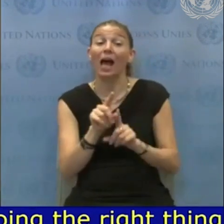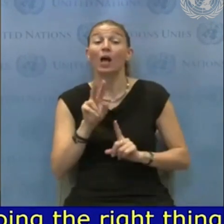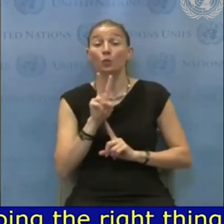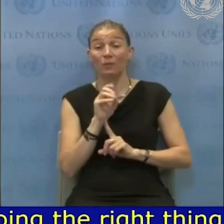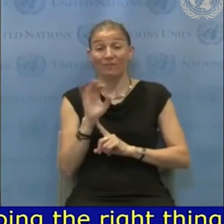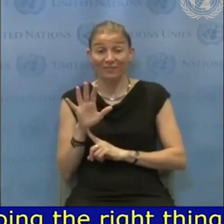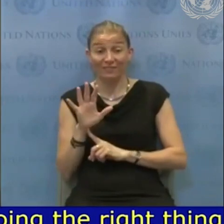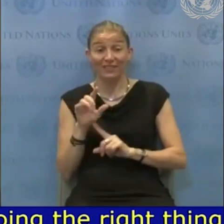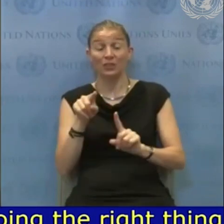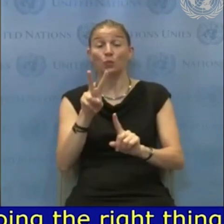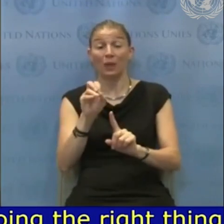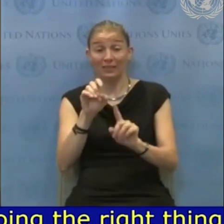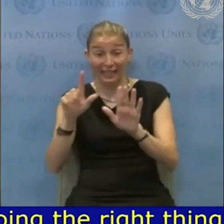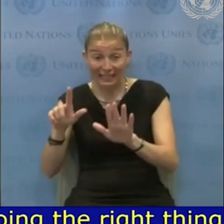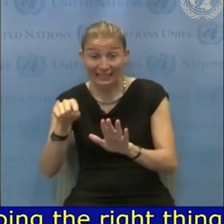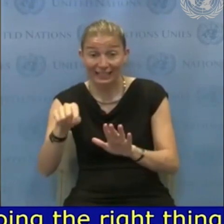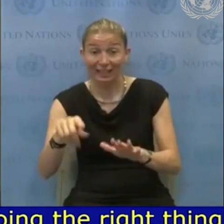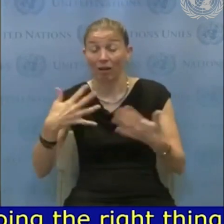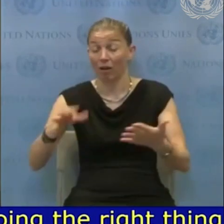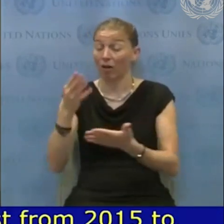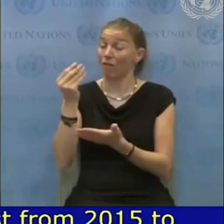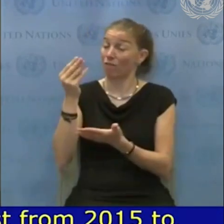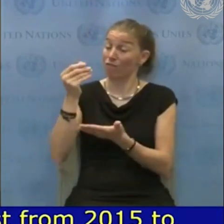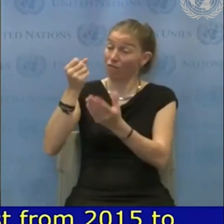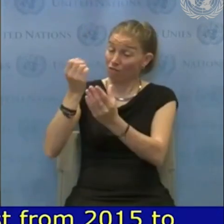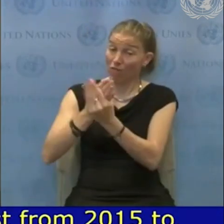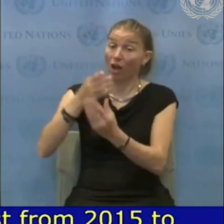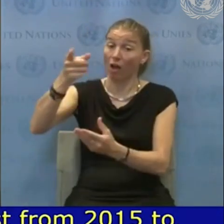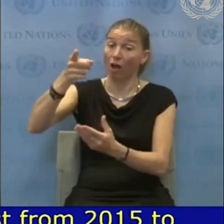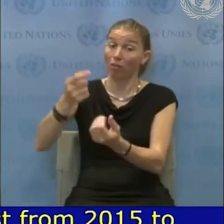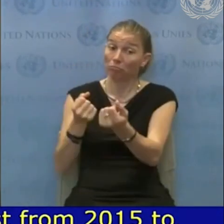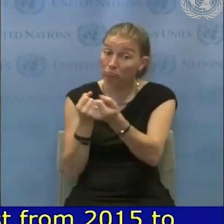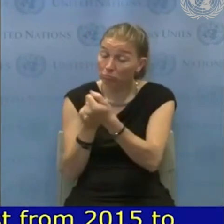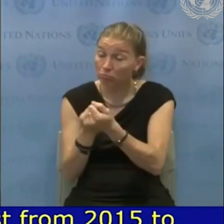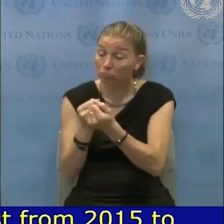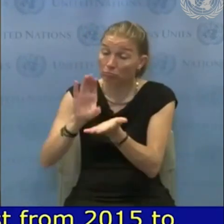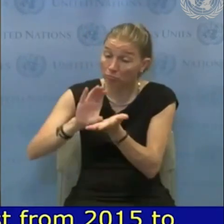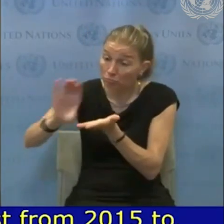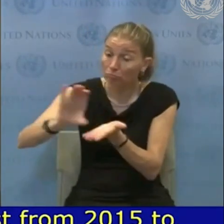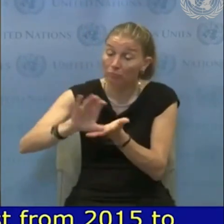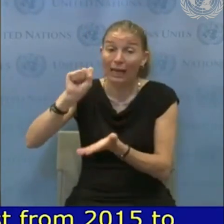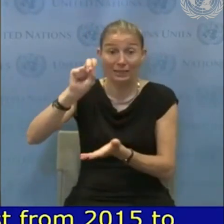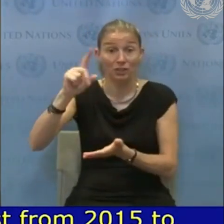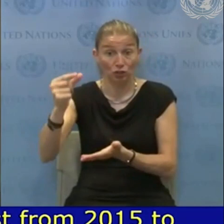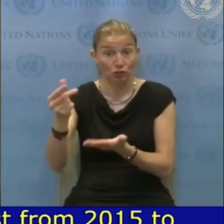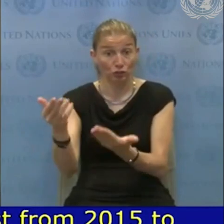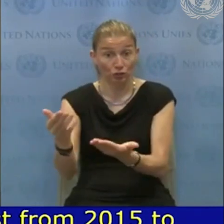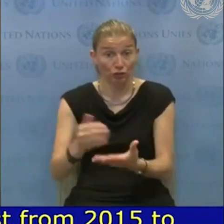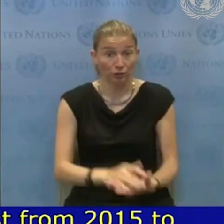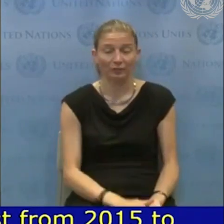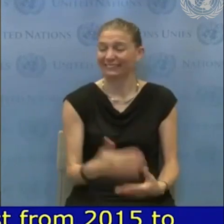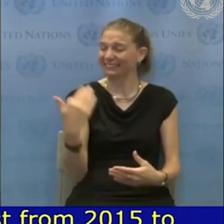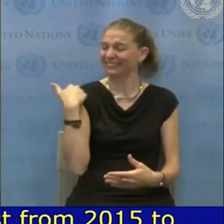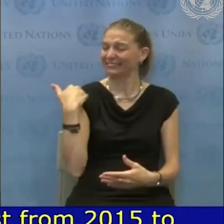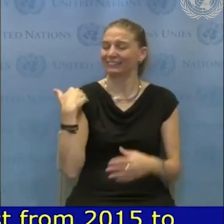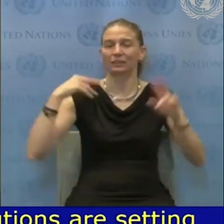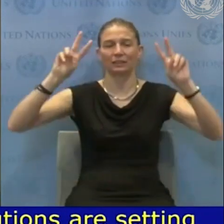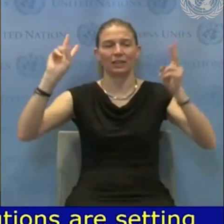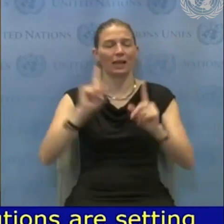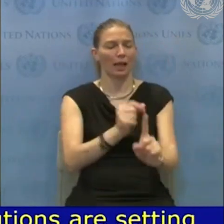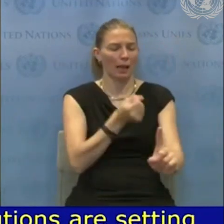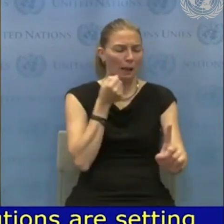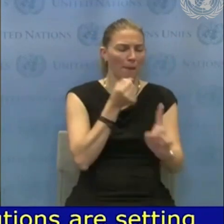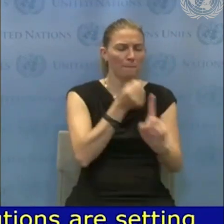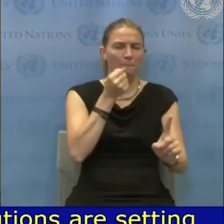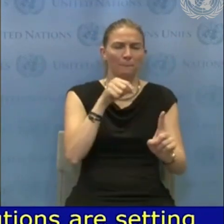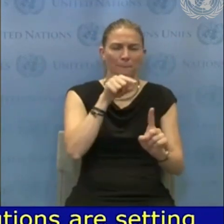The UK has been a global leader in terms of impact investing policy. The newly announced Impact Investing Institute in London